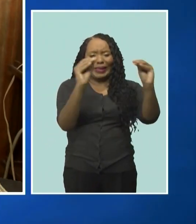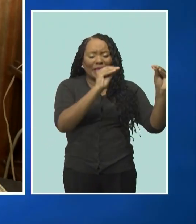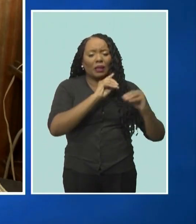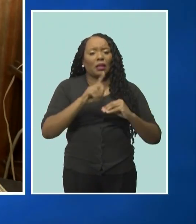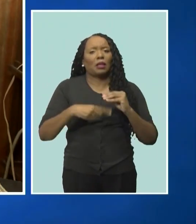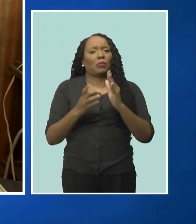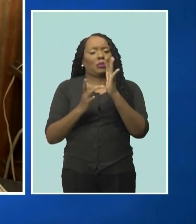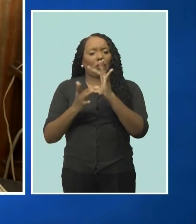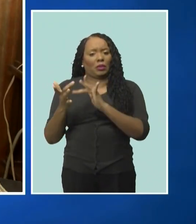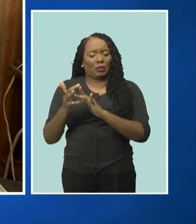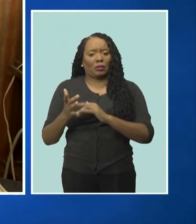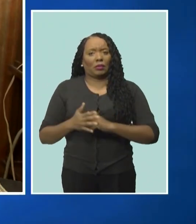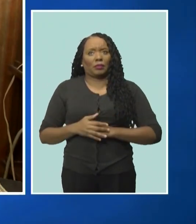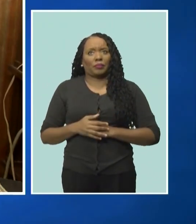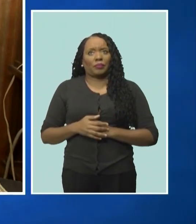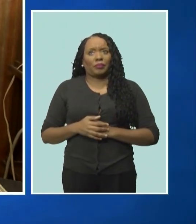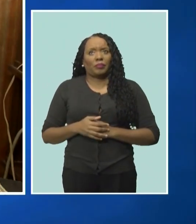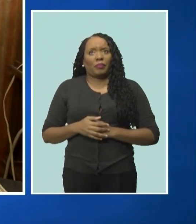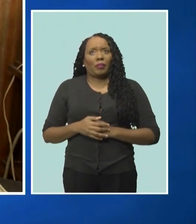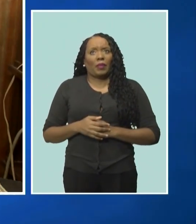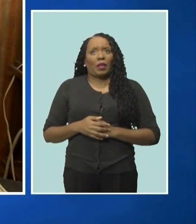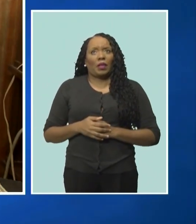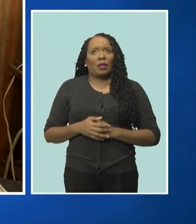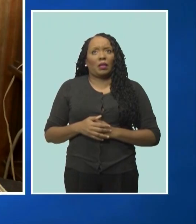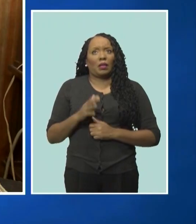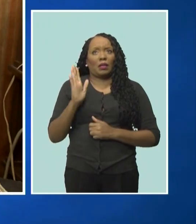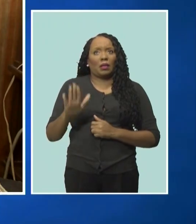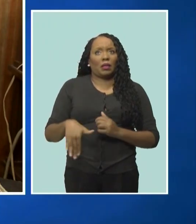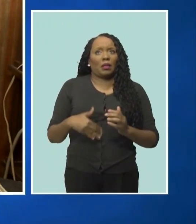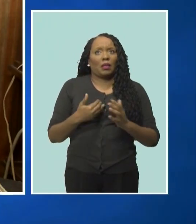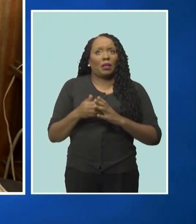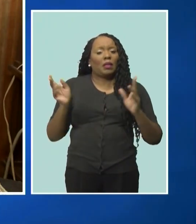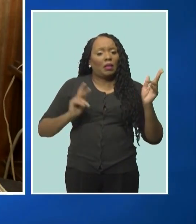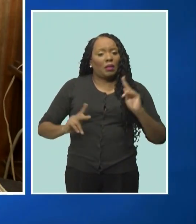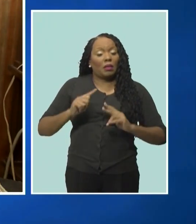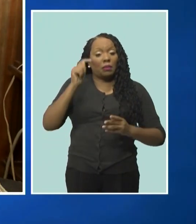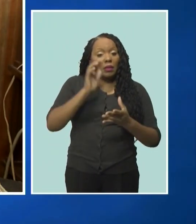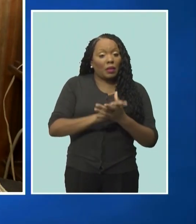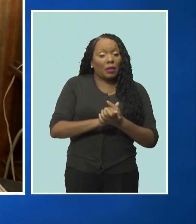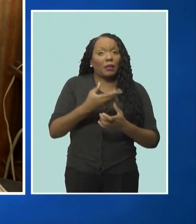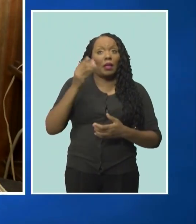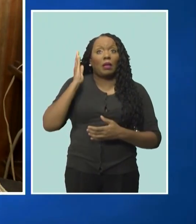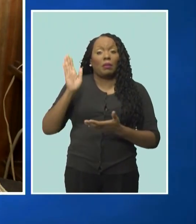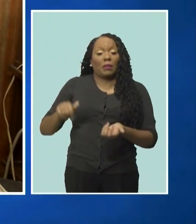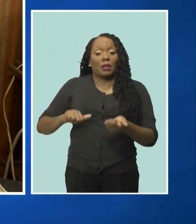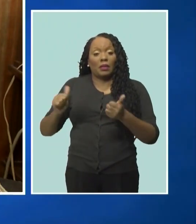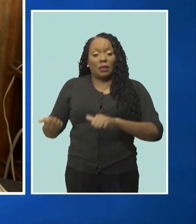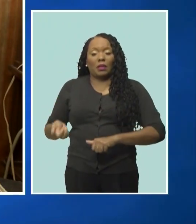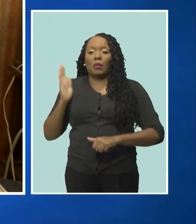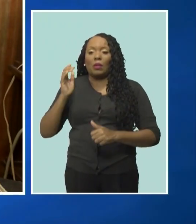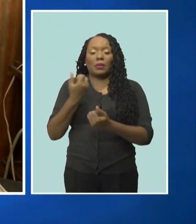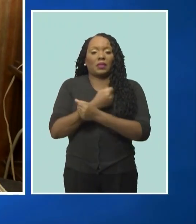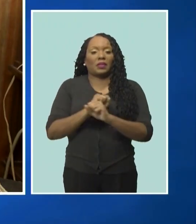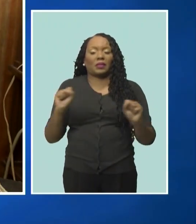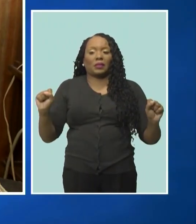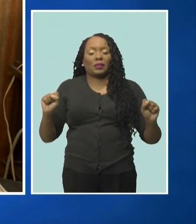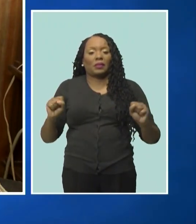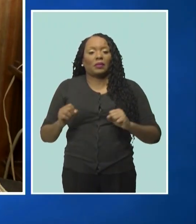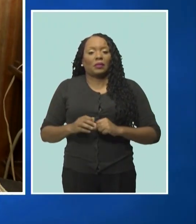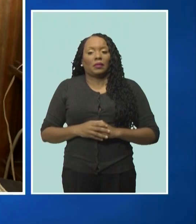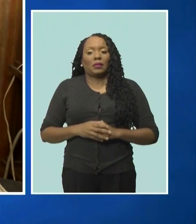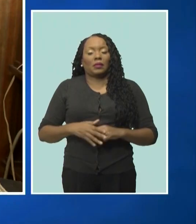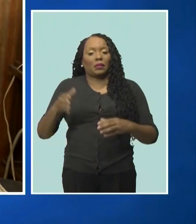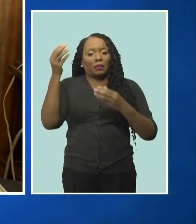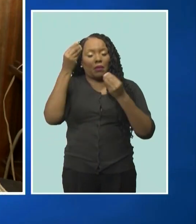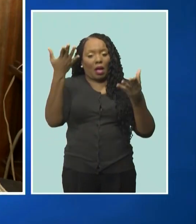Those that believe and is baptized shall be saved. All over the years, the message has always been